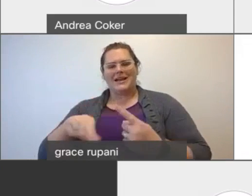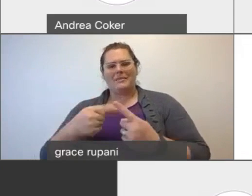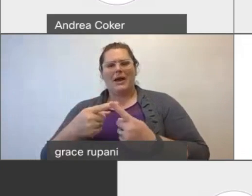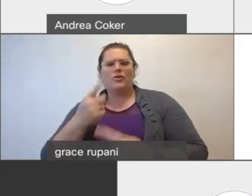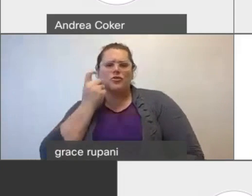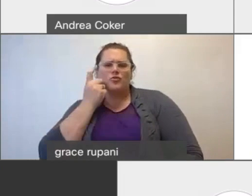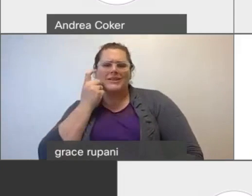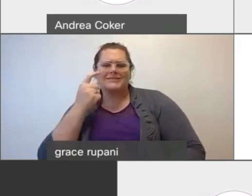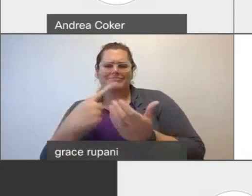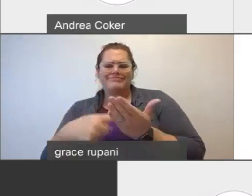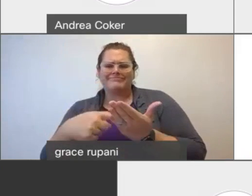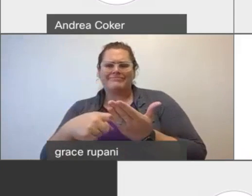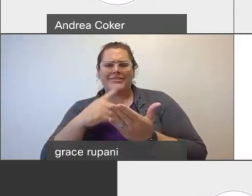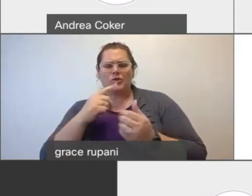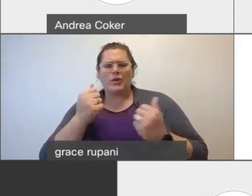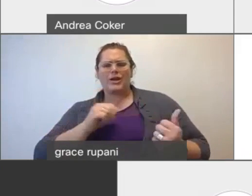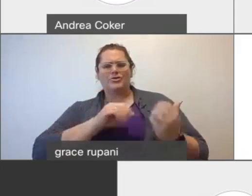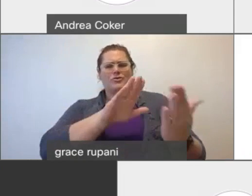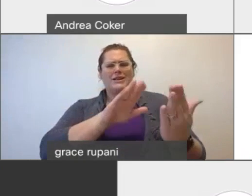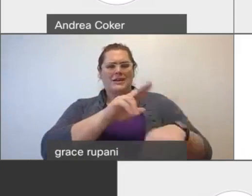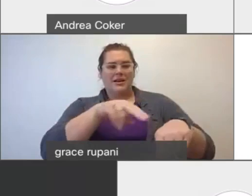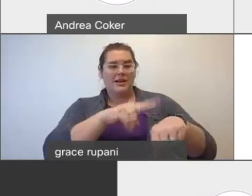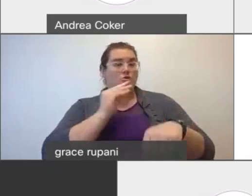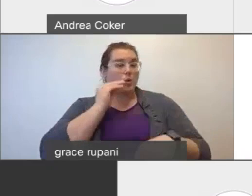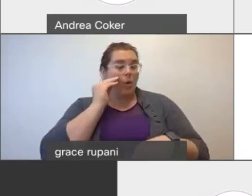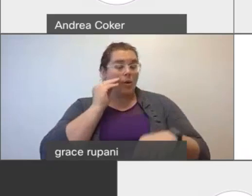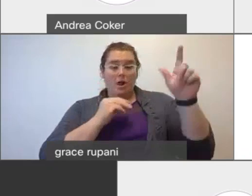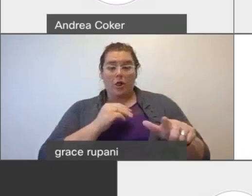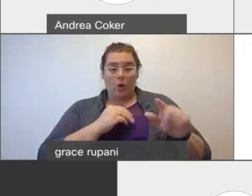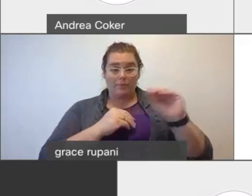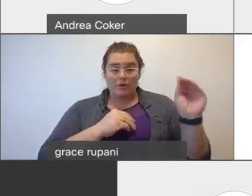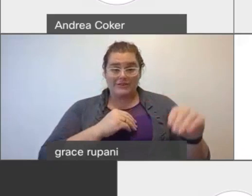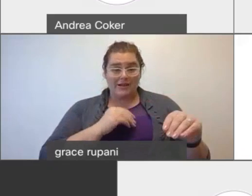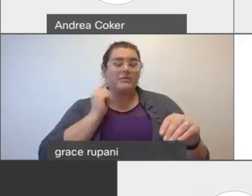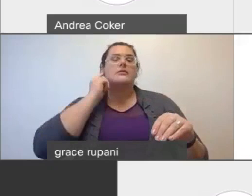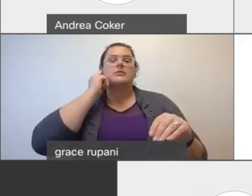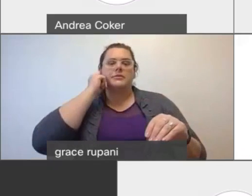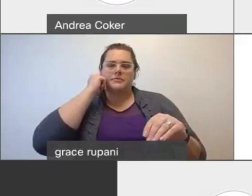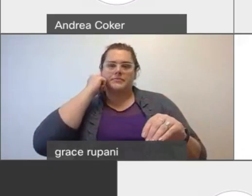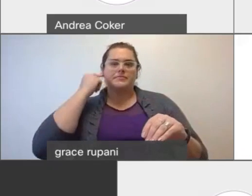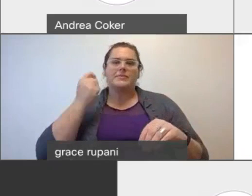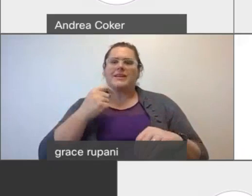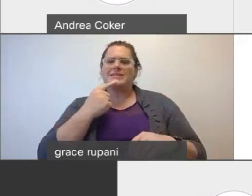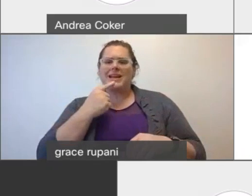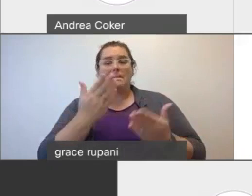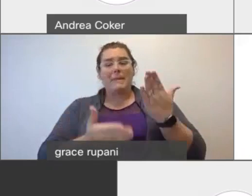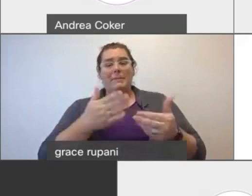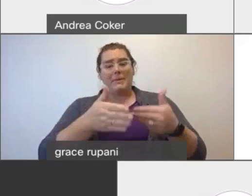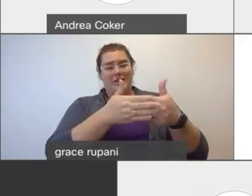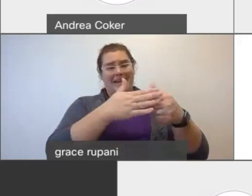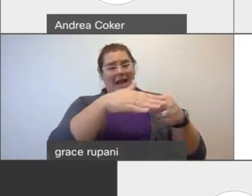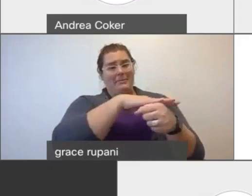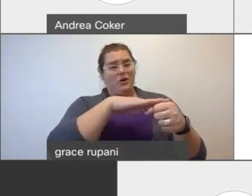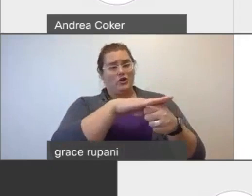low percentage of people in natural homes who've been vaccinated. They may be a similar percentage to their neighbors, but the